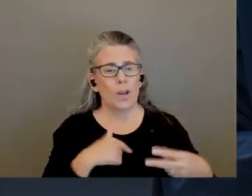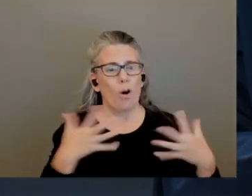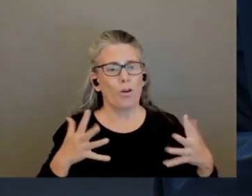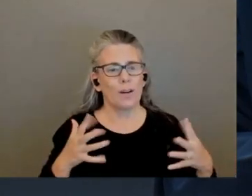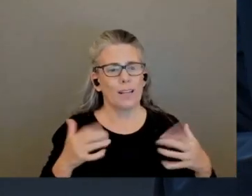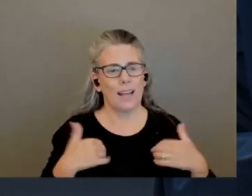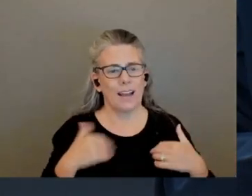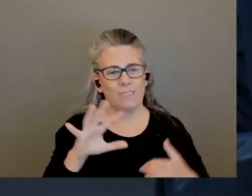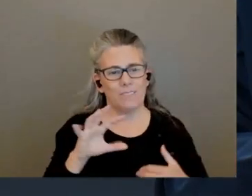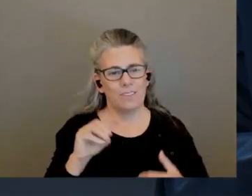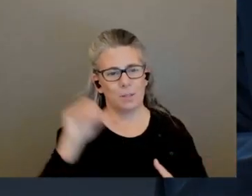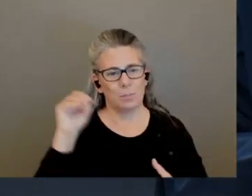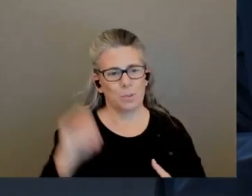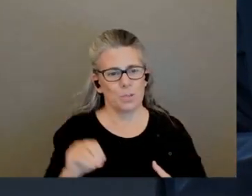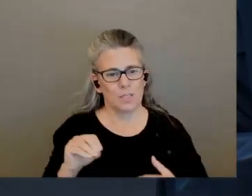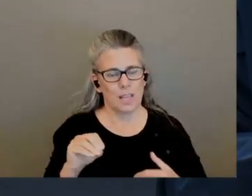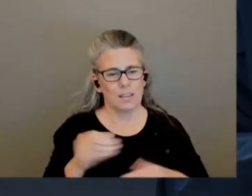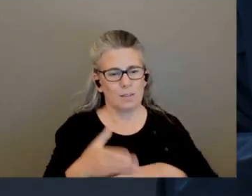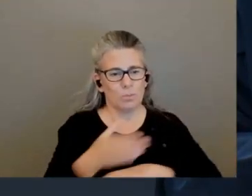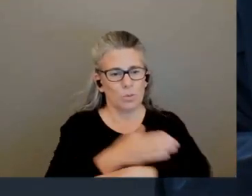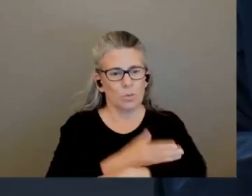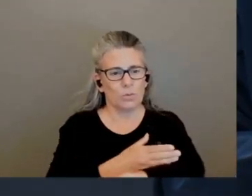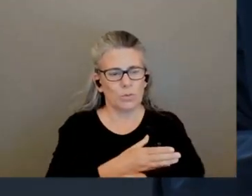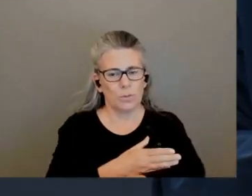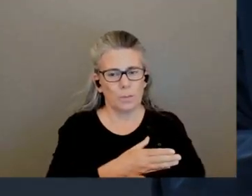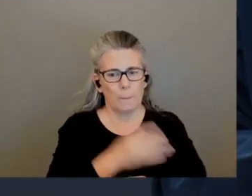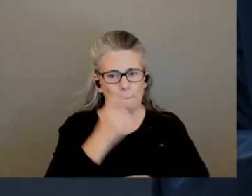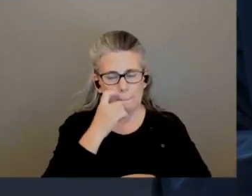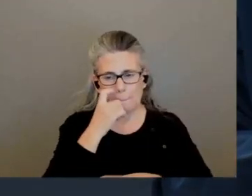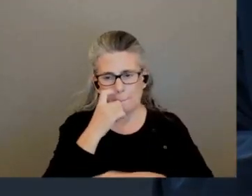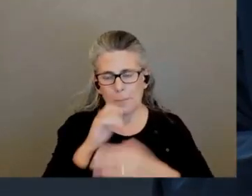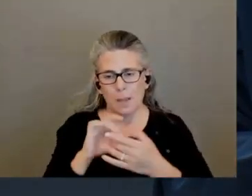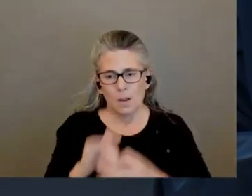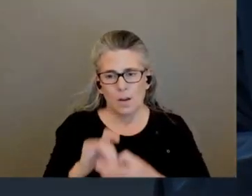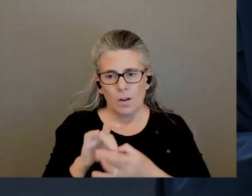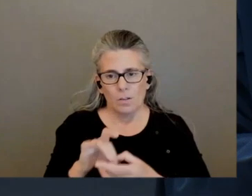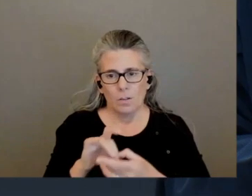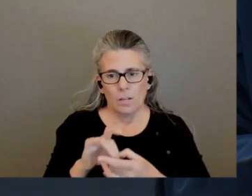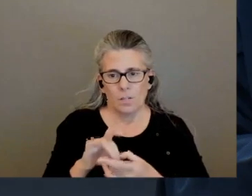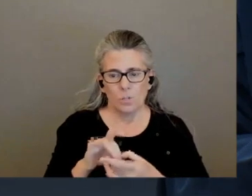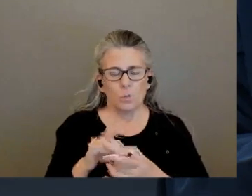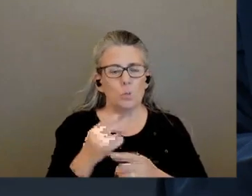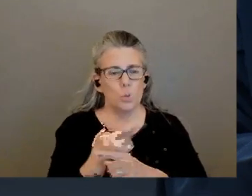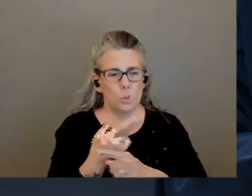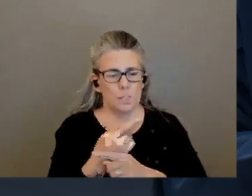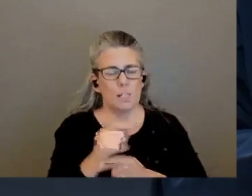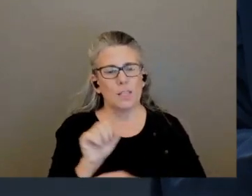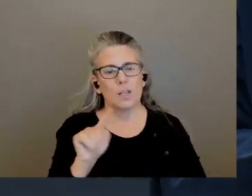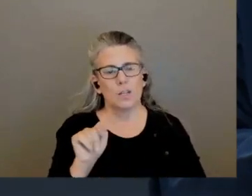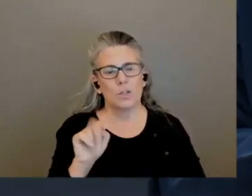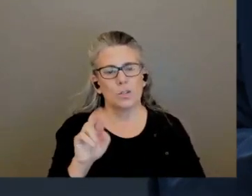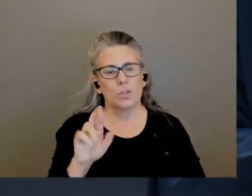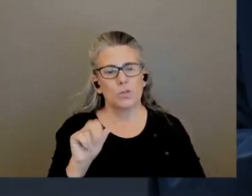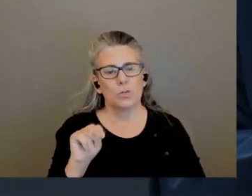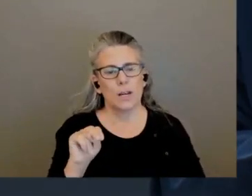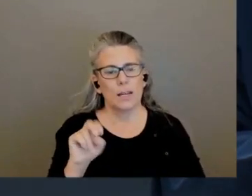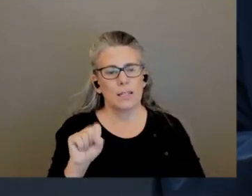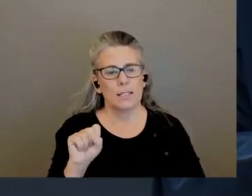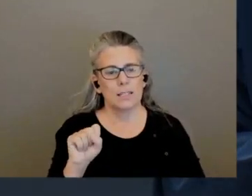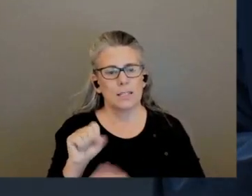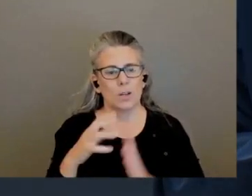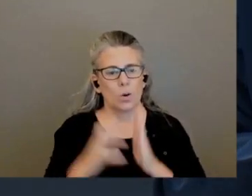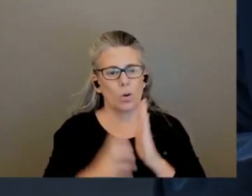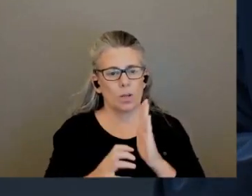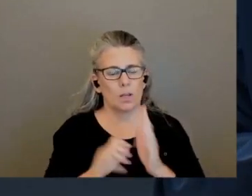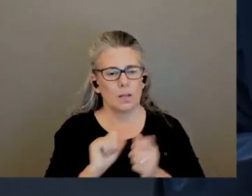terms of performance when using those transcoding application on Graviton3 vs Graviton2.